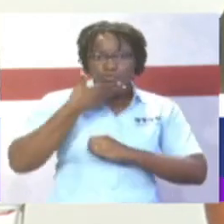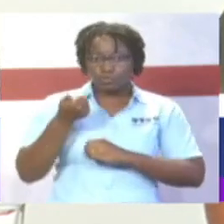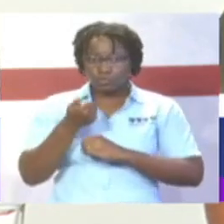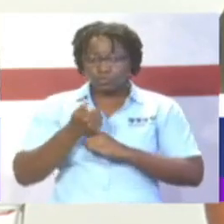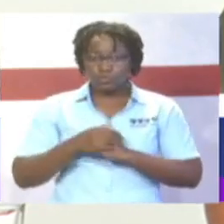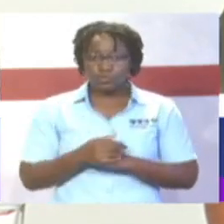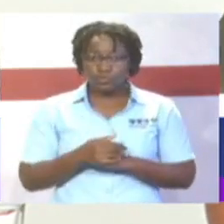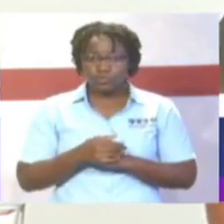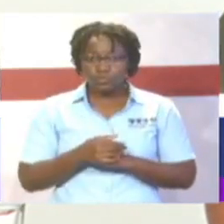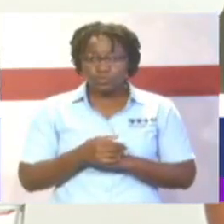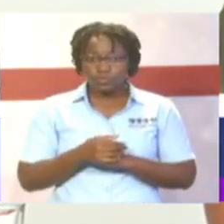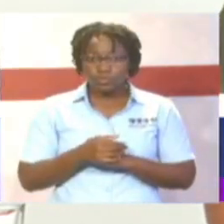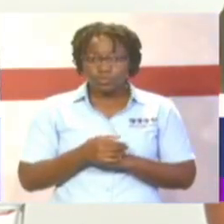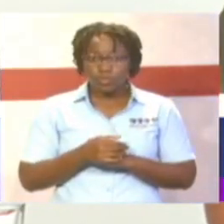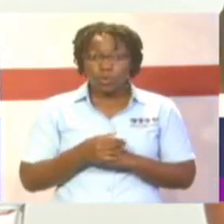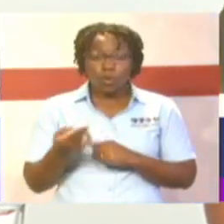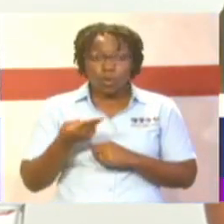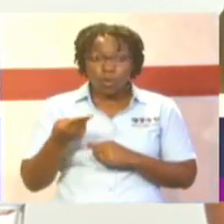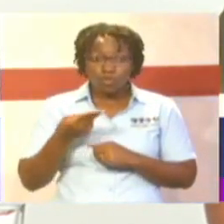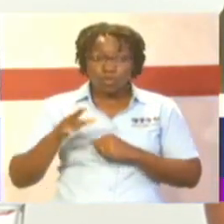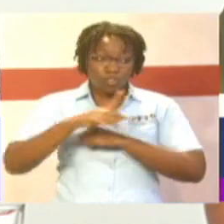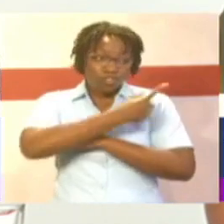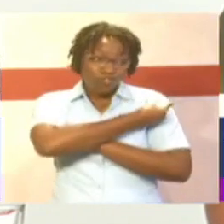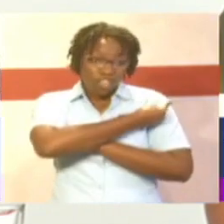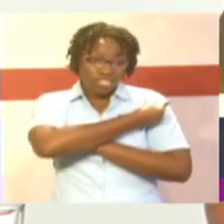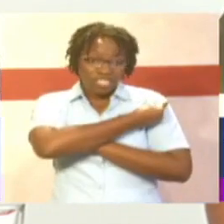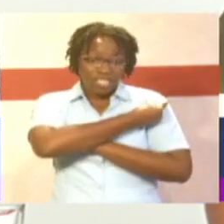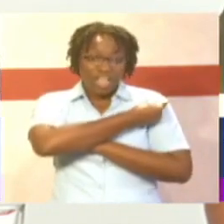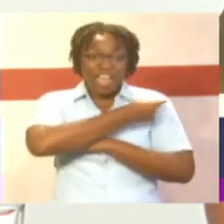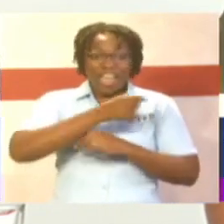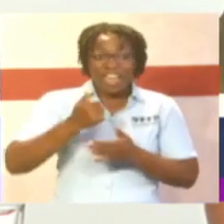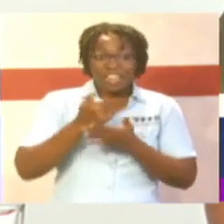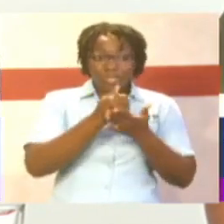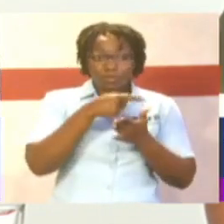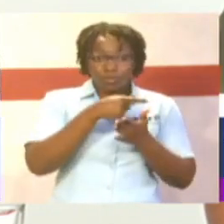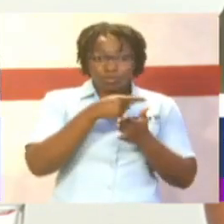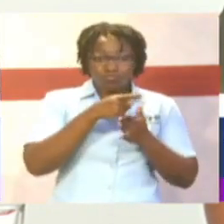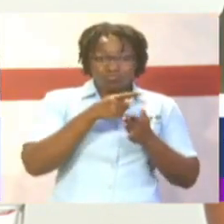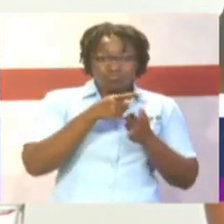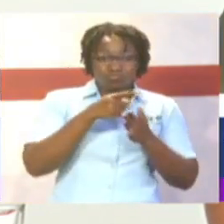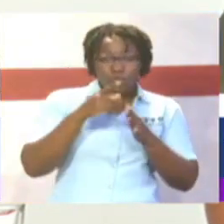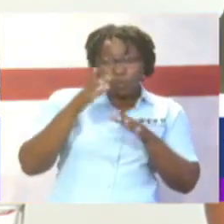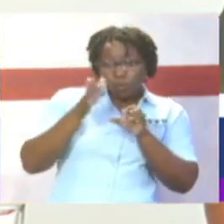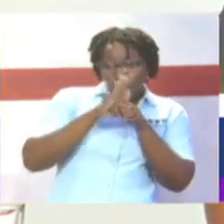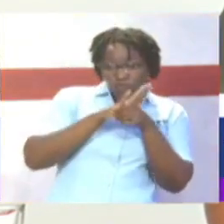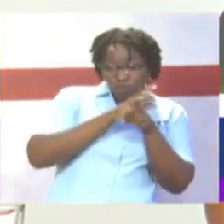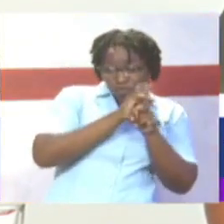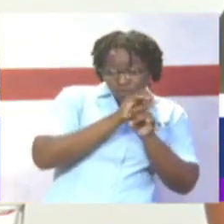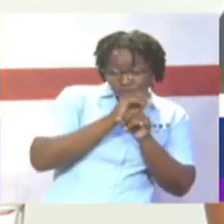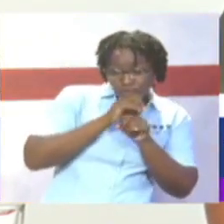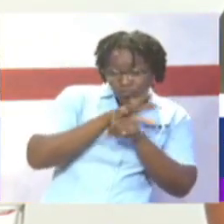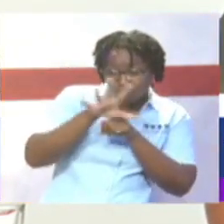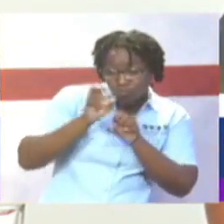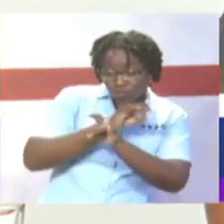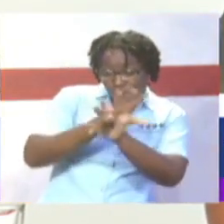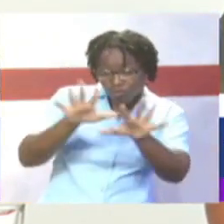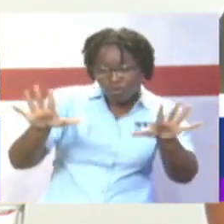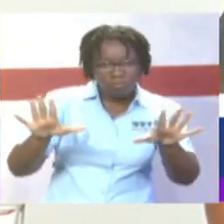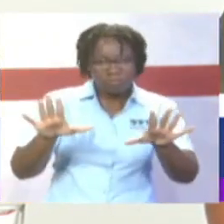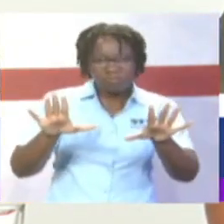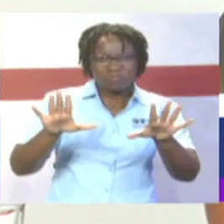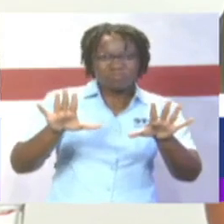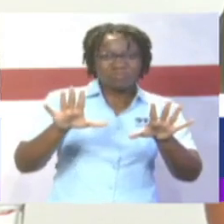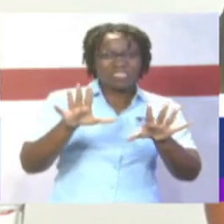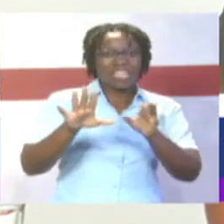allows for a reduced risk of transmission of the virus, so we protect those who cannot take the vaccine, and it allows for milder disease should you